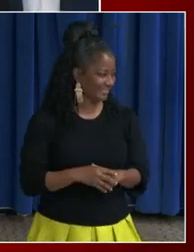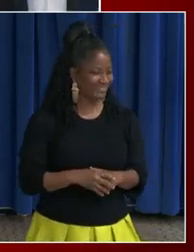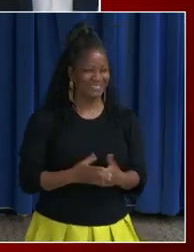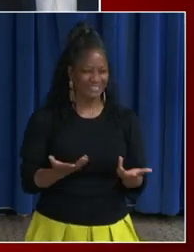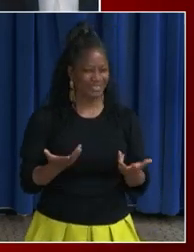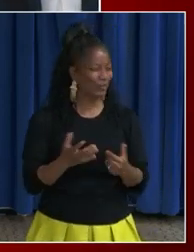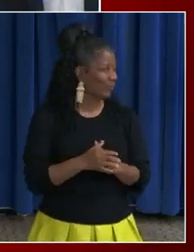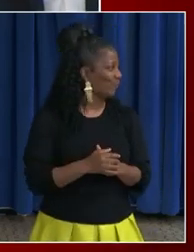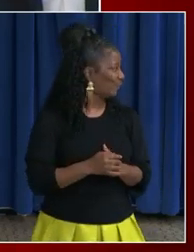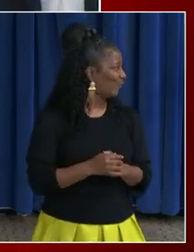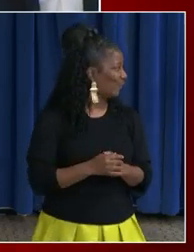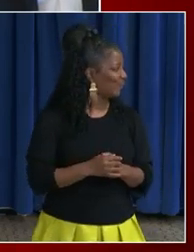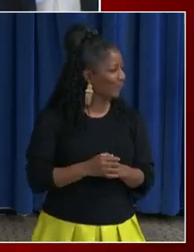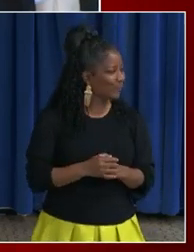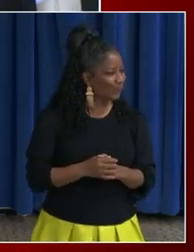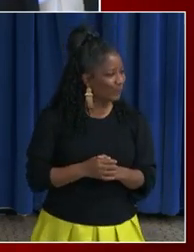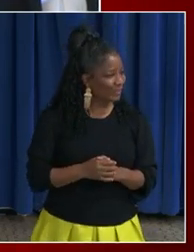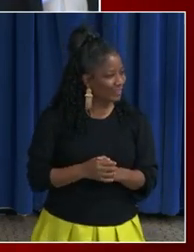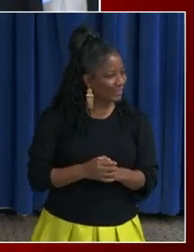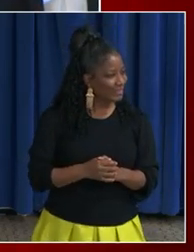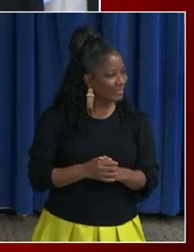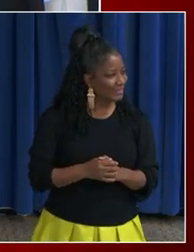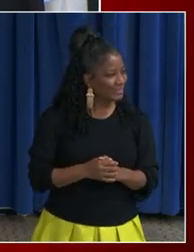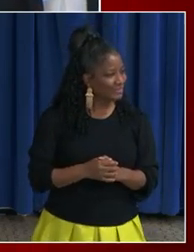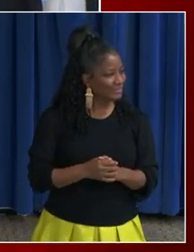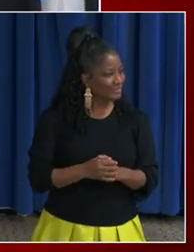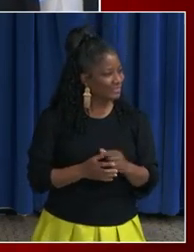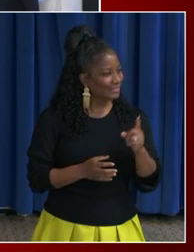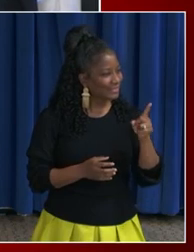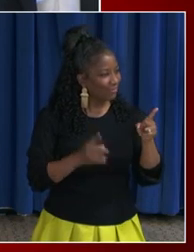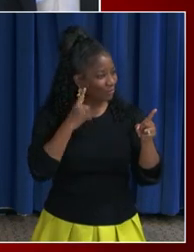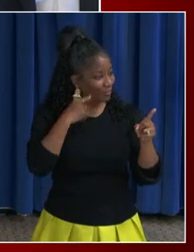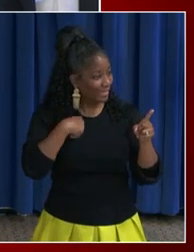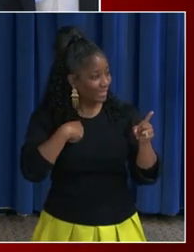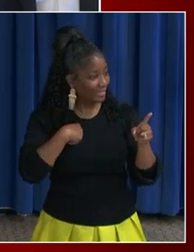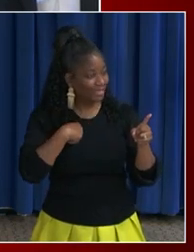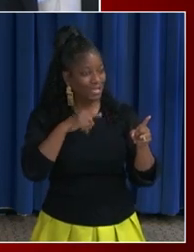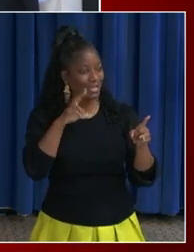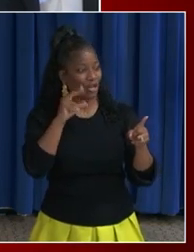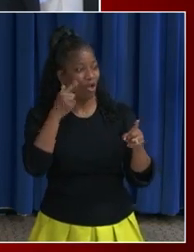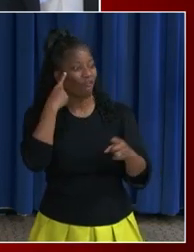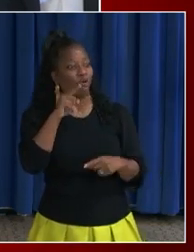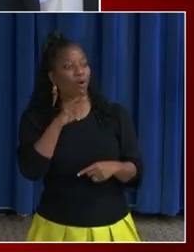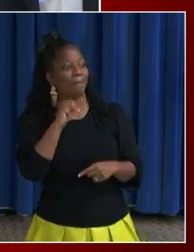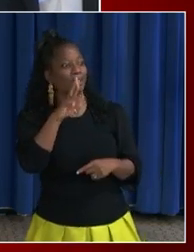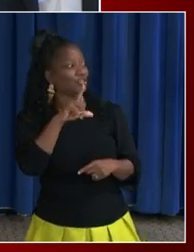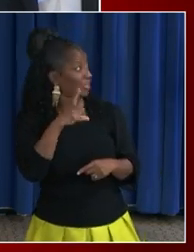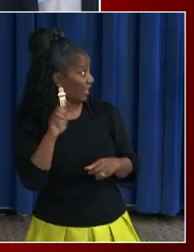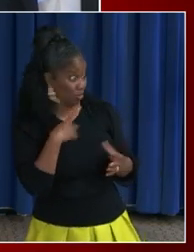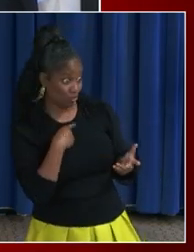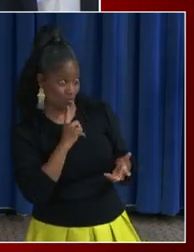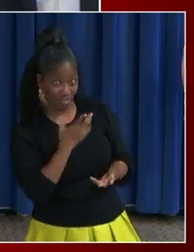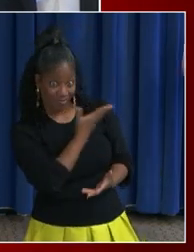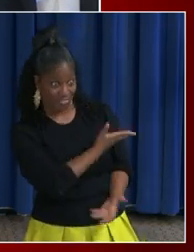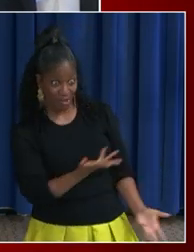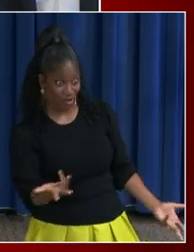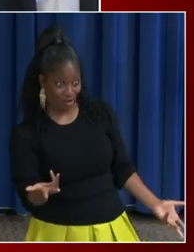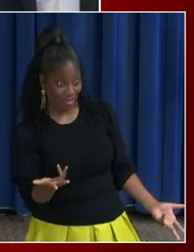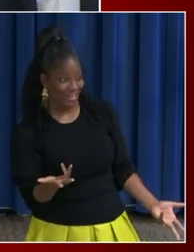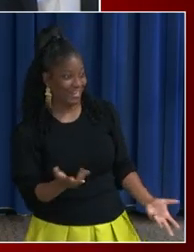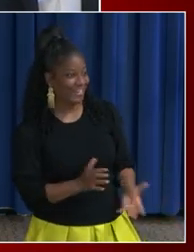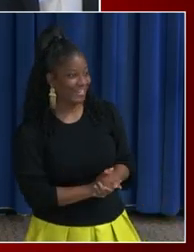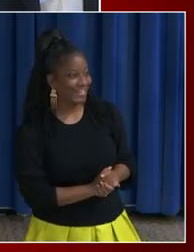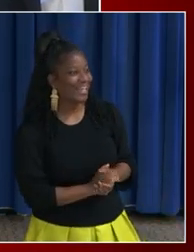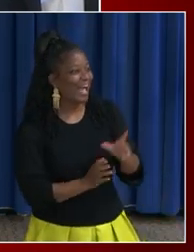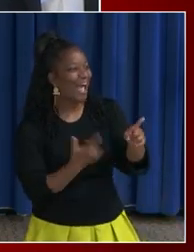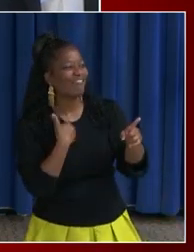on stationery. For me? Thank you. Mr. Lee, He's right there. I got